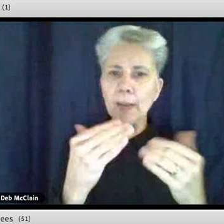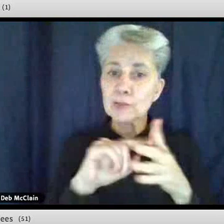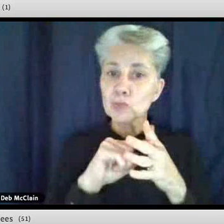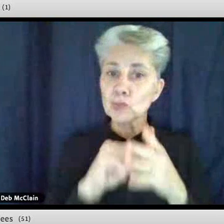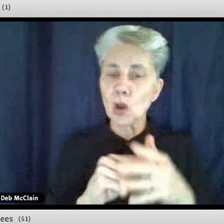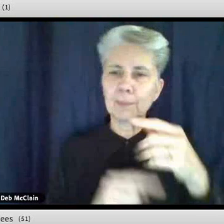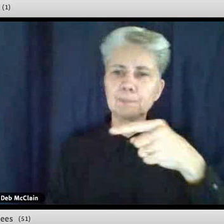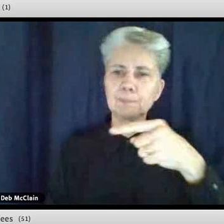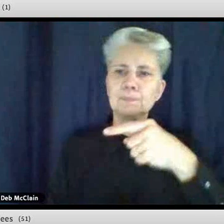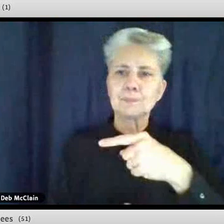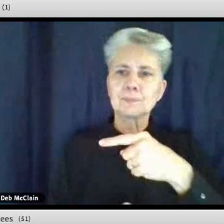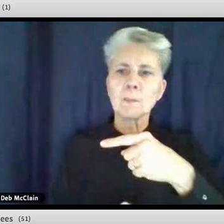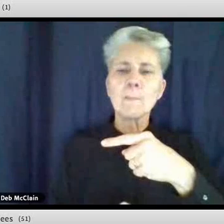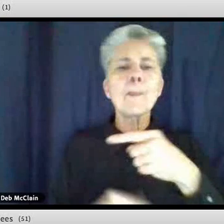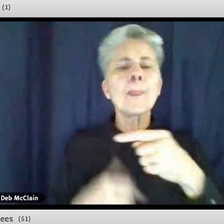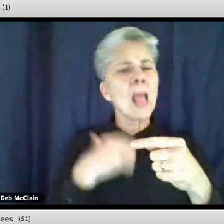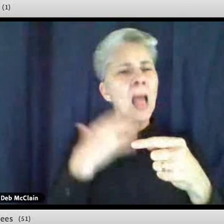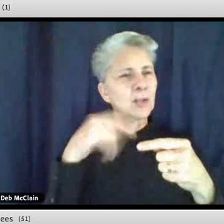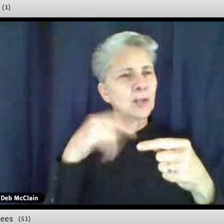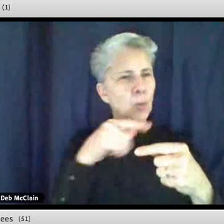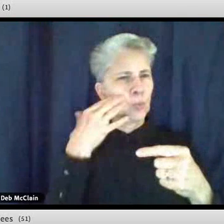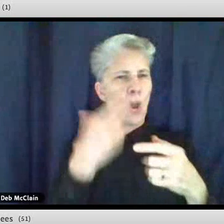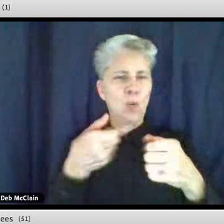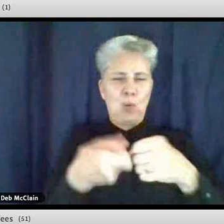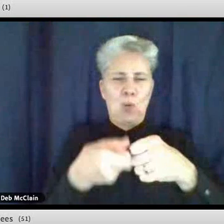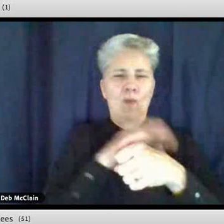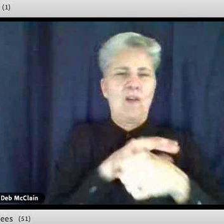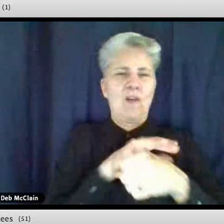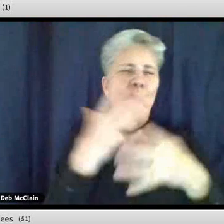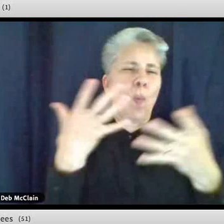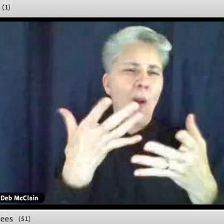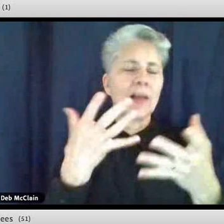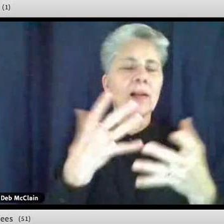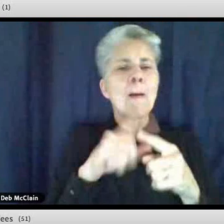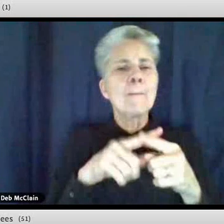started. I know you guys know what the coronavirus is, but just to be